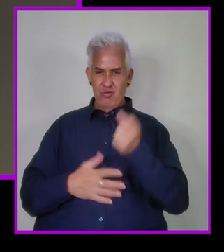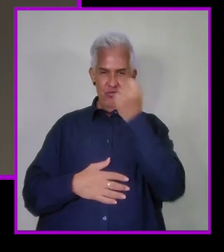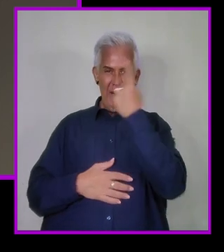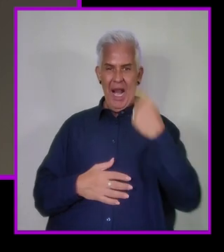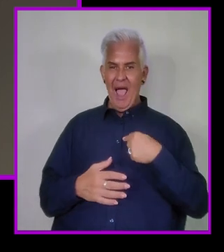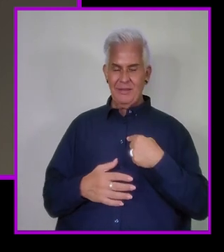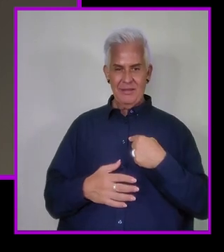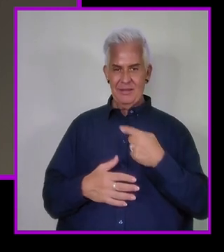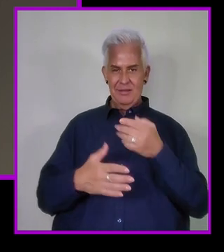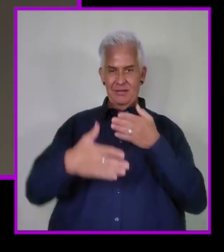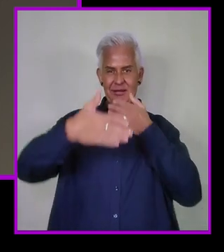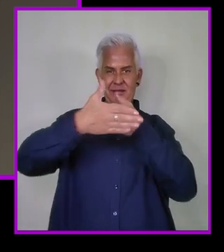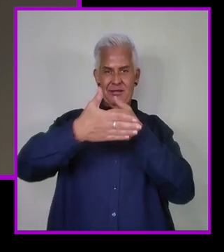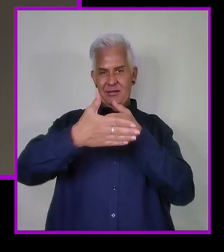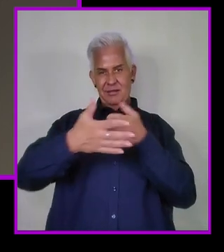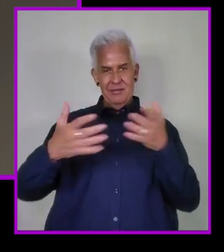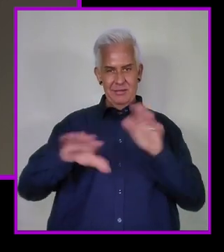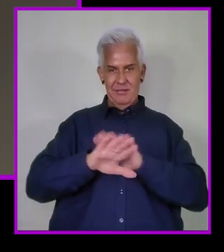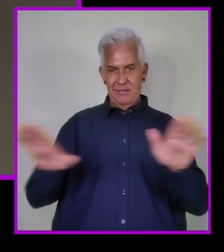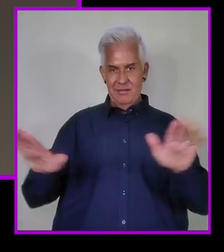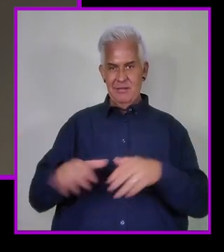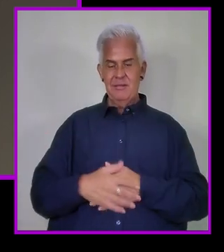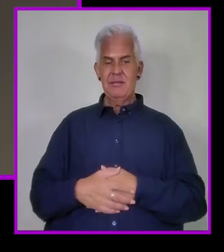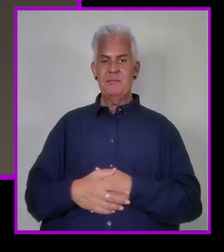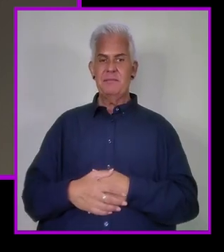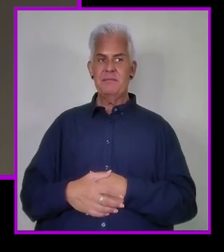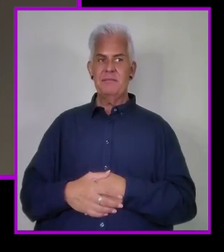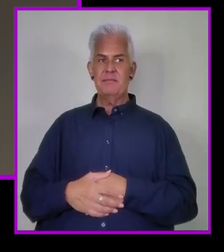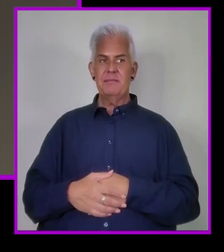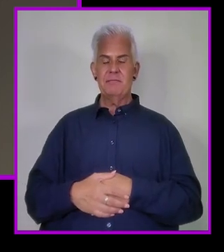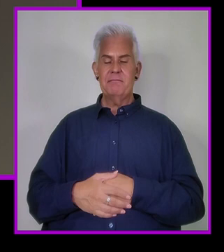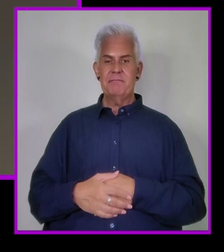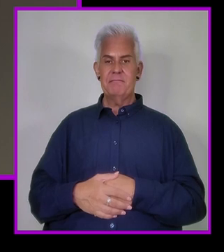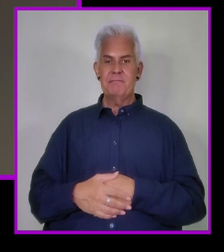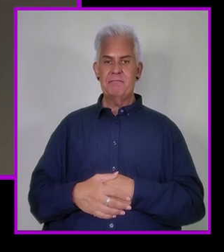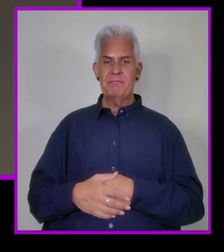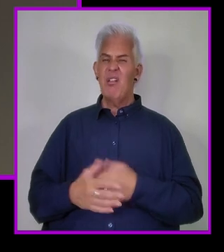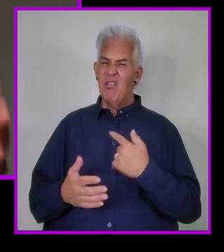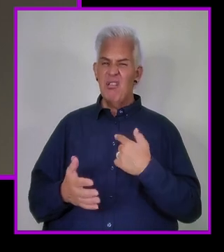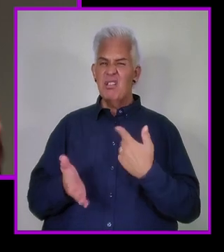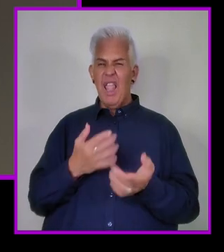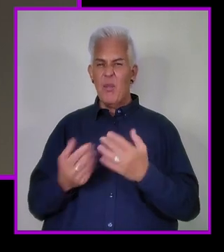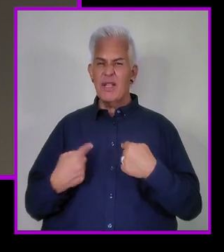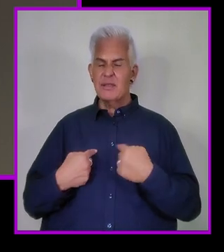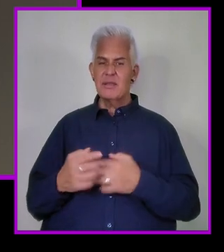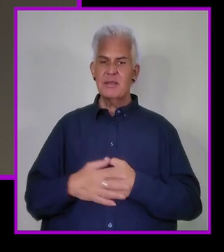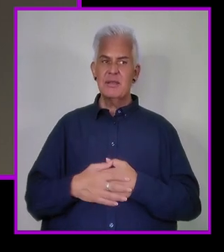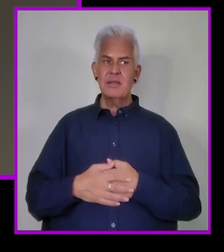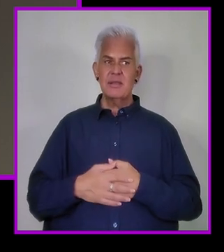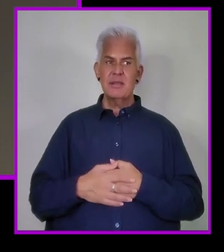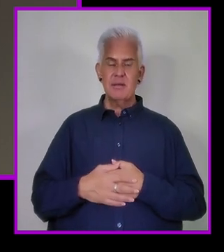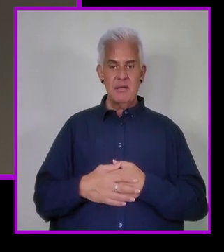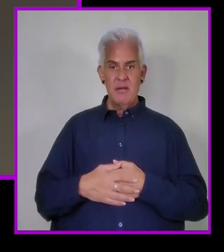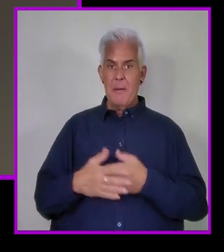writing on the wall for being on screen. And so I could deal with that. I don't think that issue, I don't think